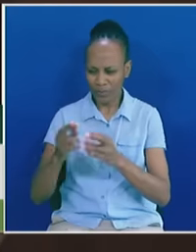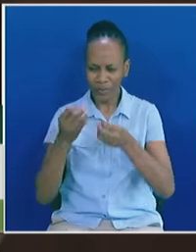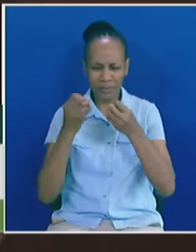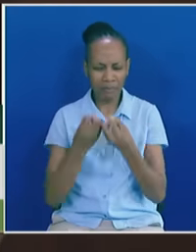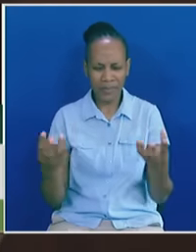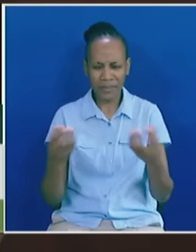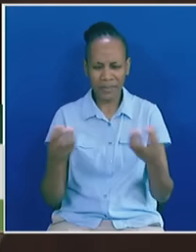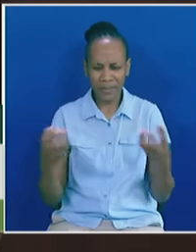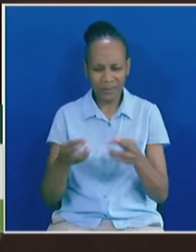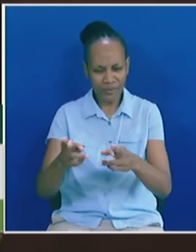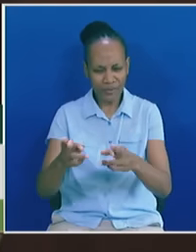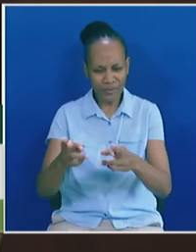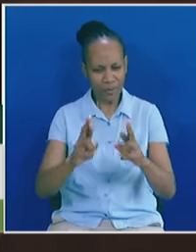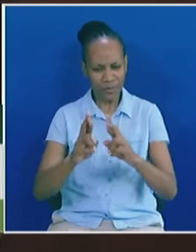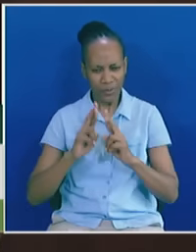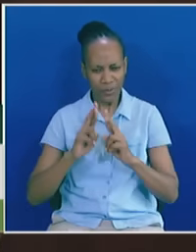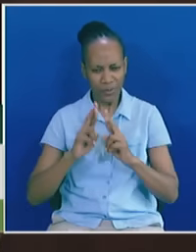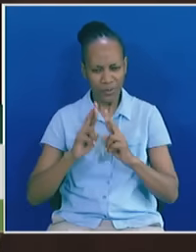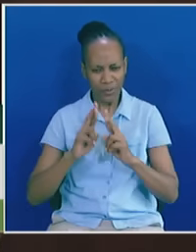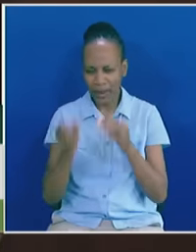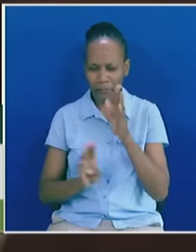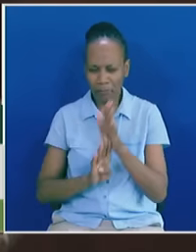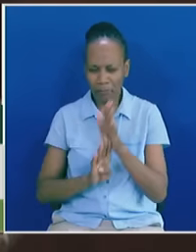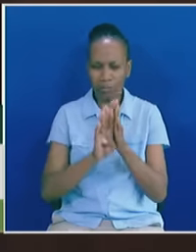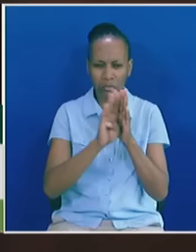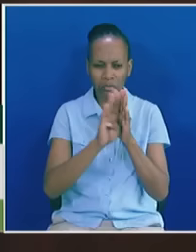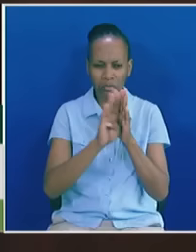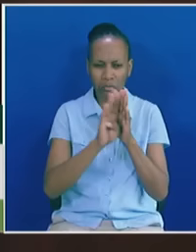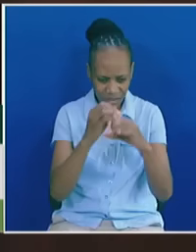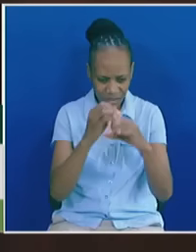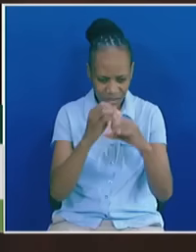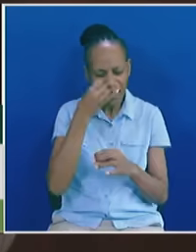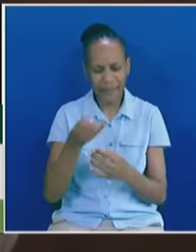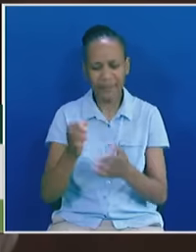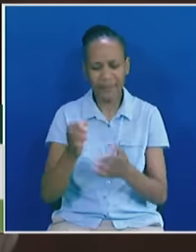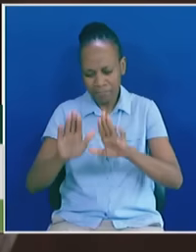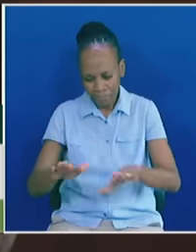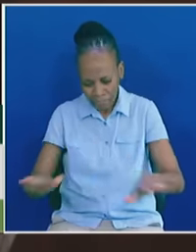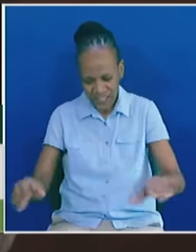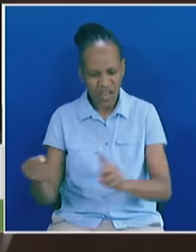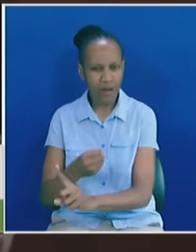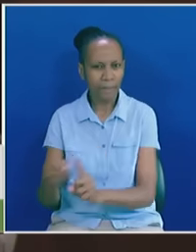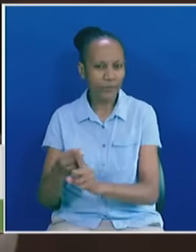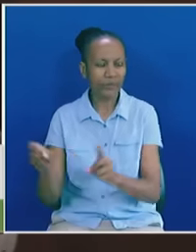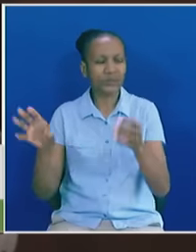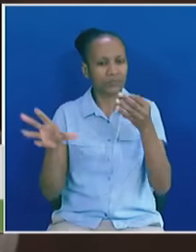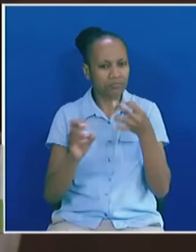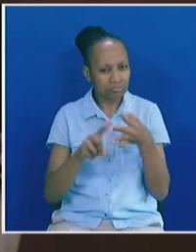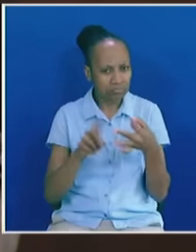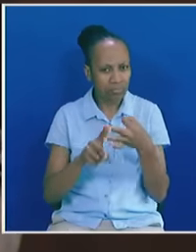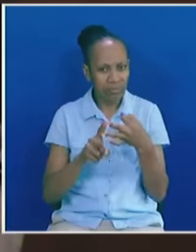respect to crime syndicates that deal with drug trafficking and child abuse, as well as